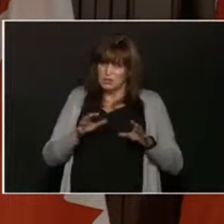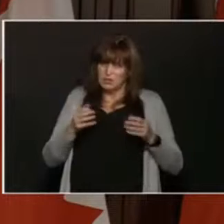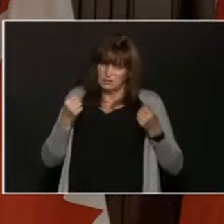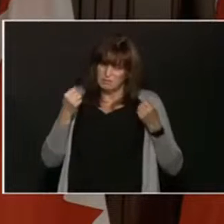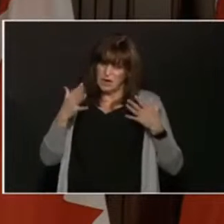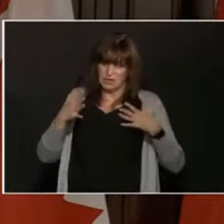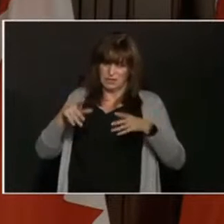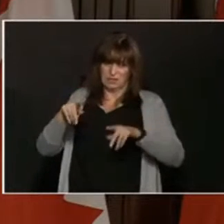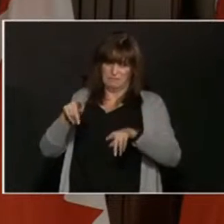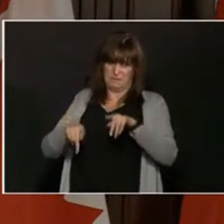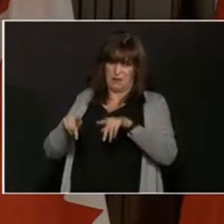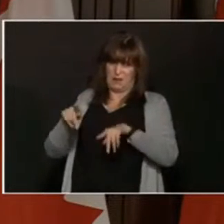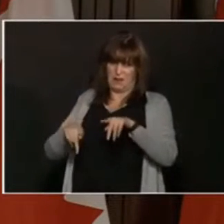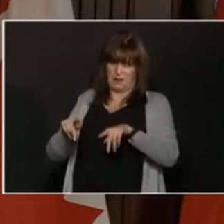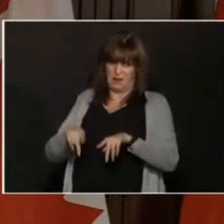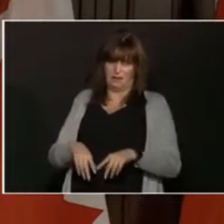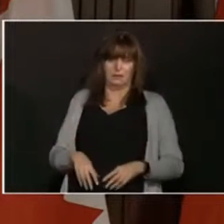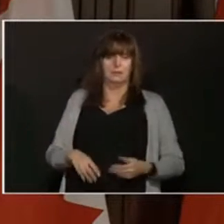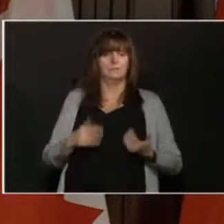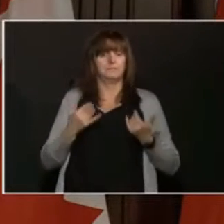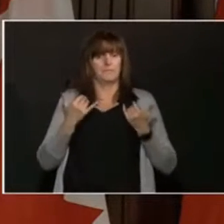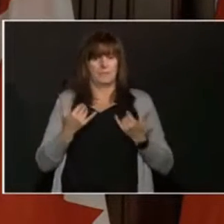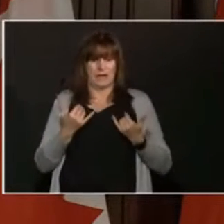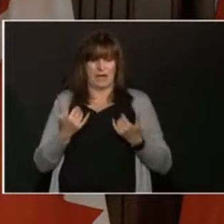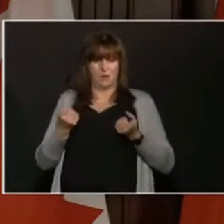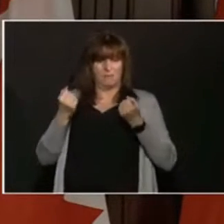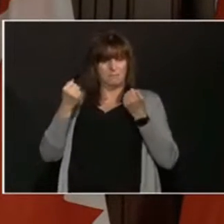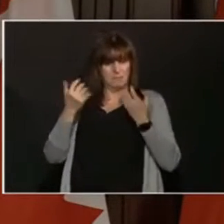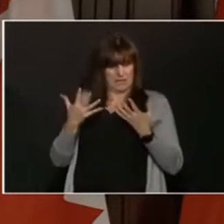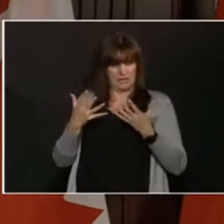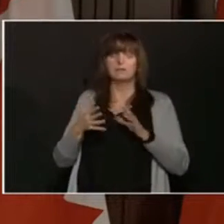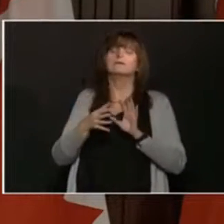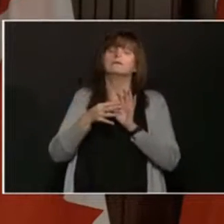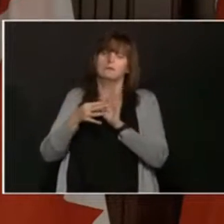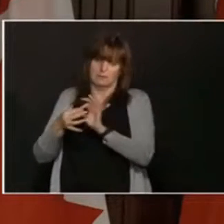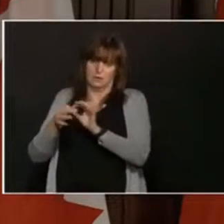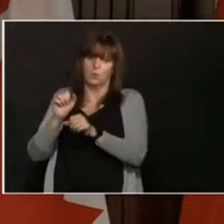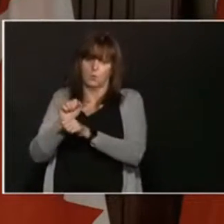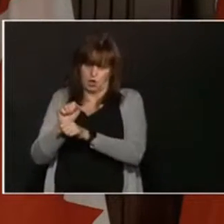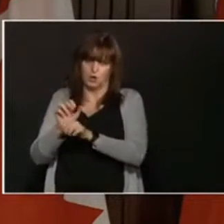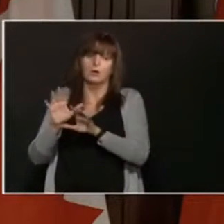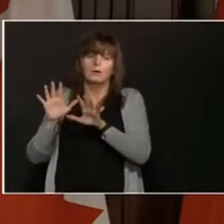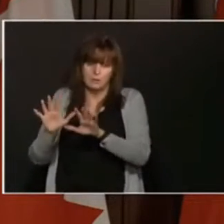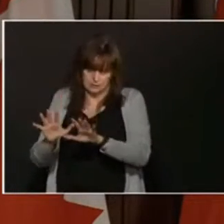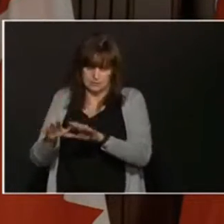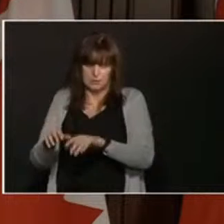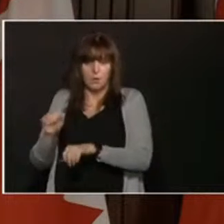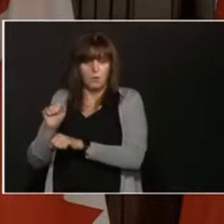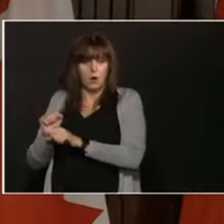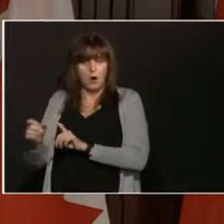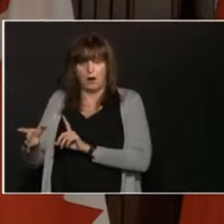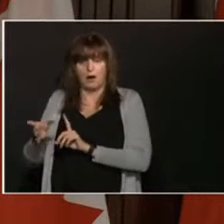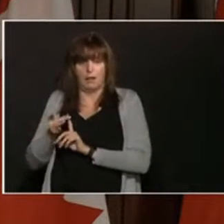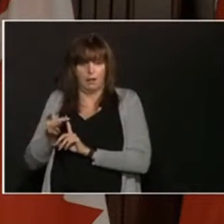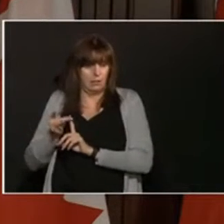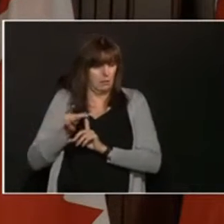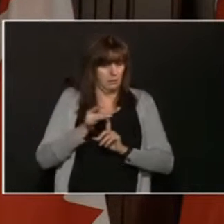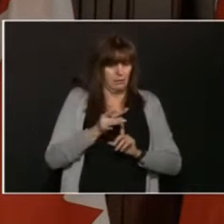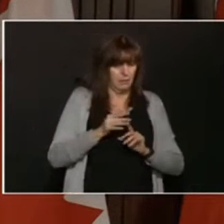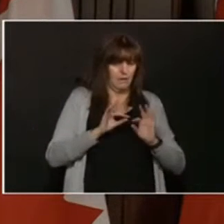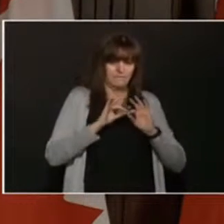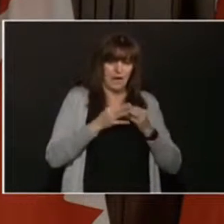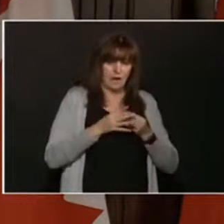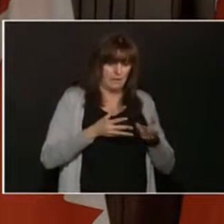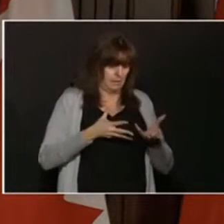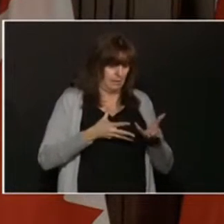associated with workplaces. And then not only that, they spread it to their family and their household and others. So we know